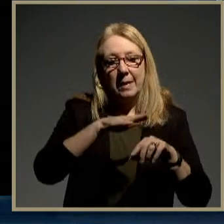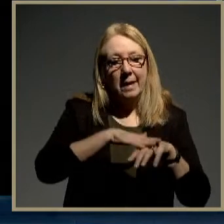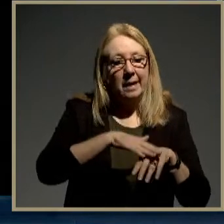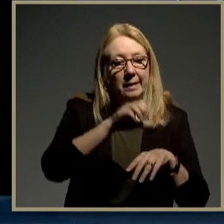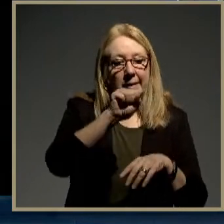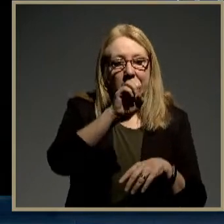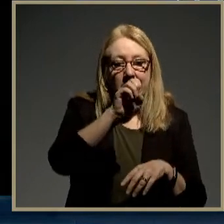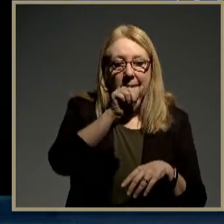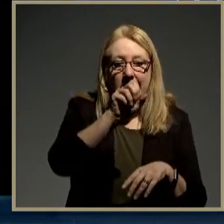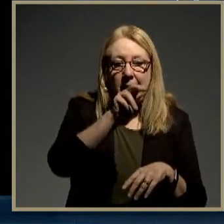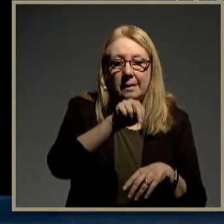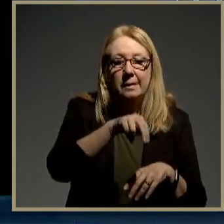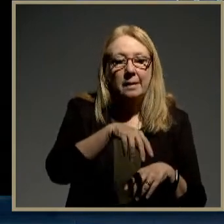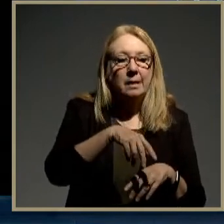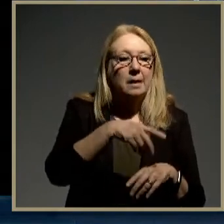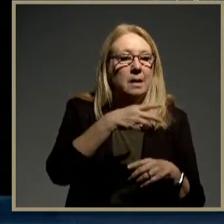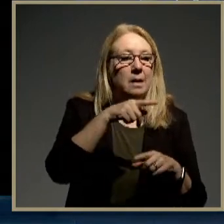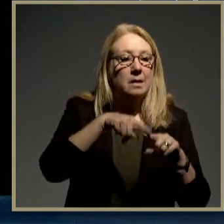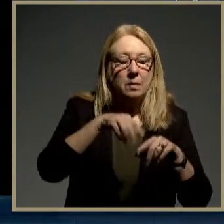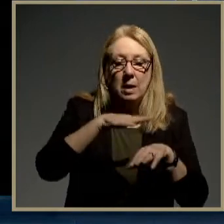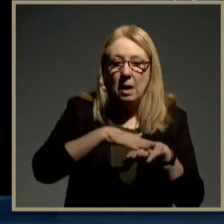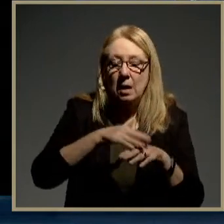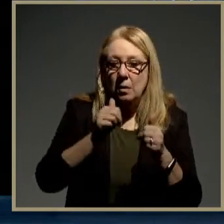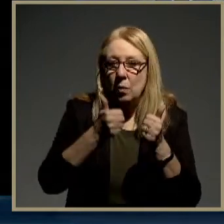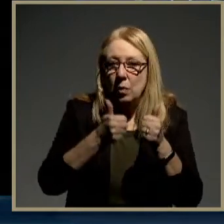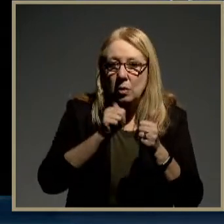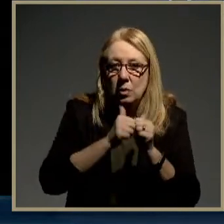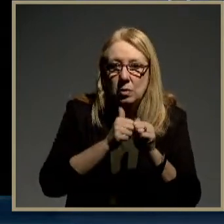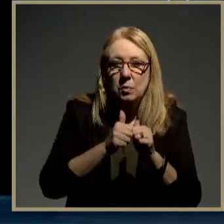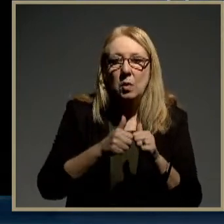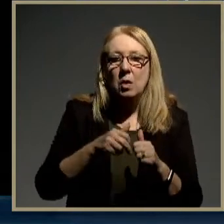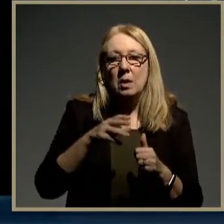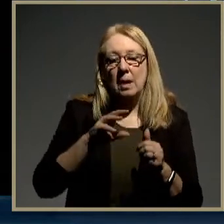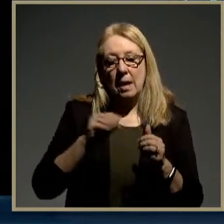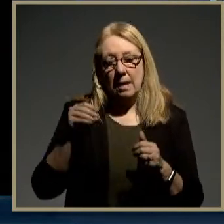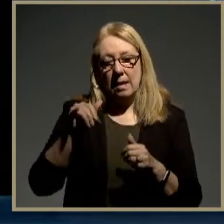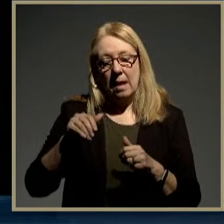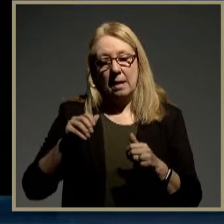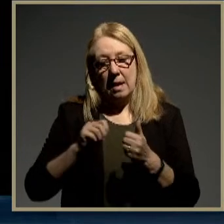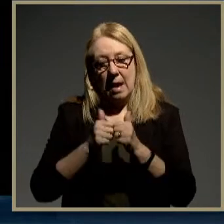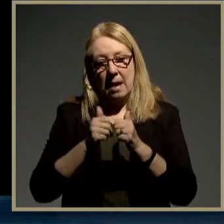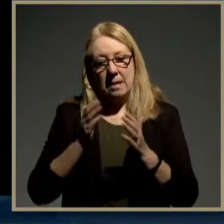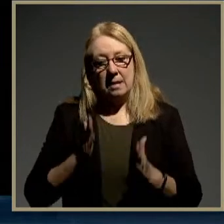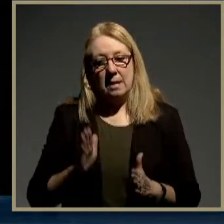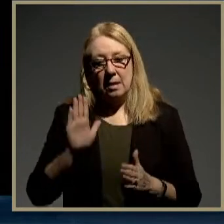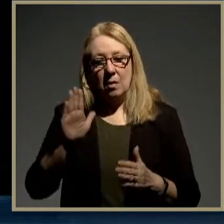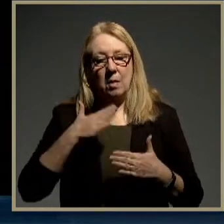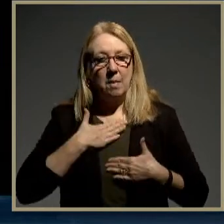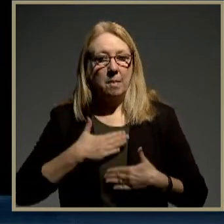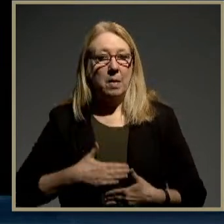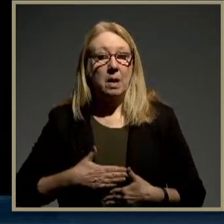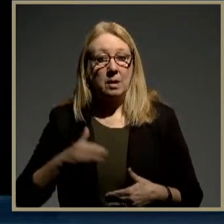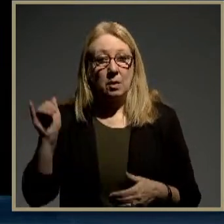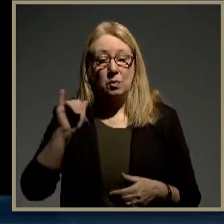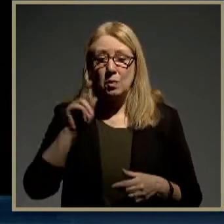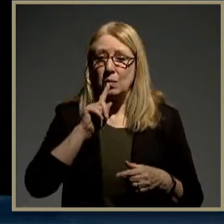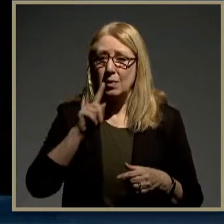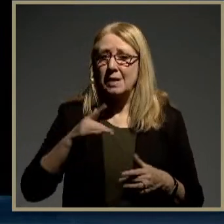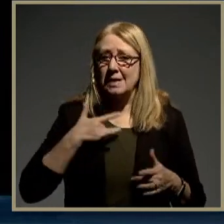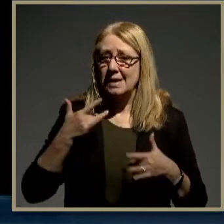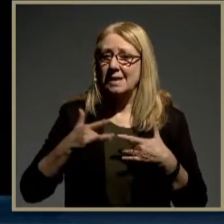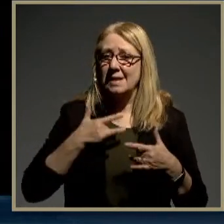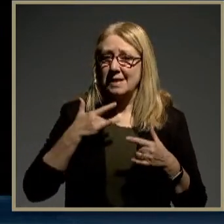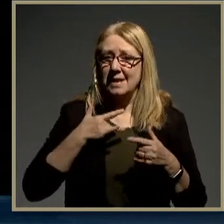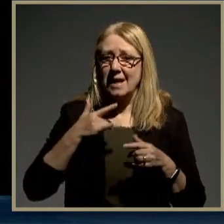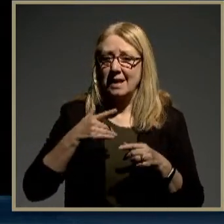season, it varies by whether the athlete's actively training or recovering. So it's really an exciting area. And students in